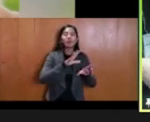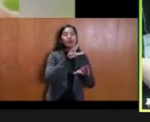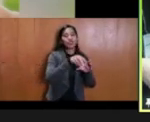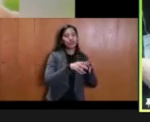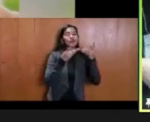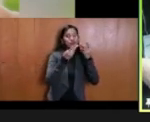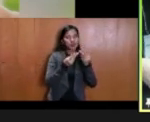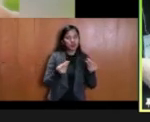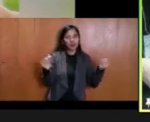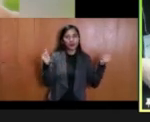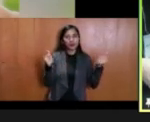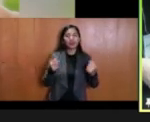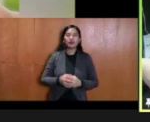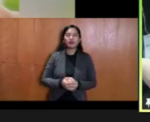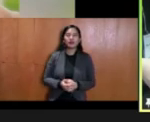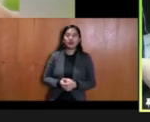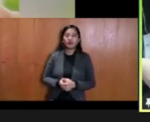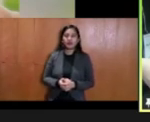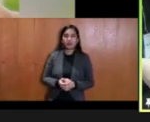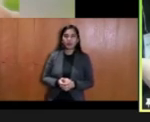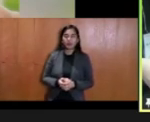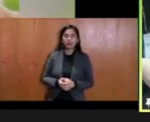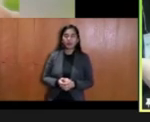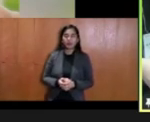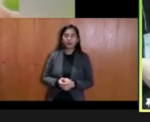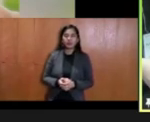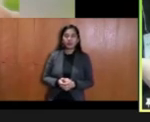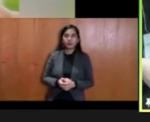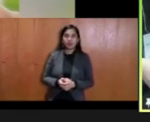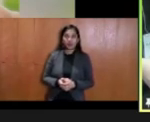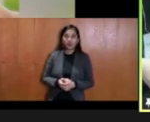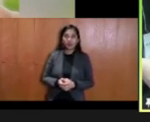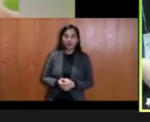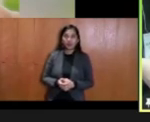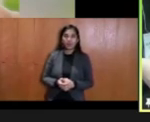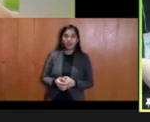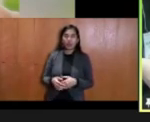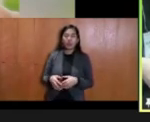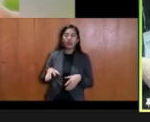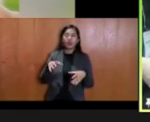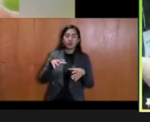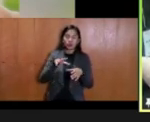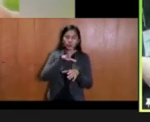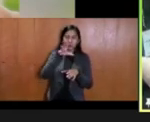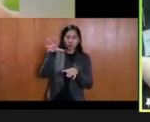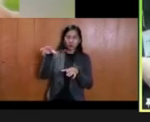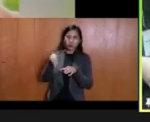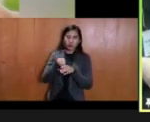definitely part, one way, one lever or one tool in a big toolbox